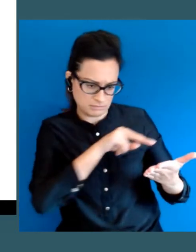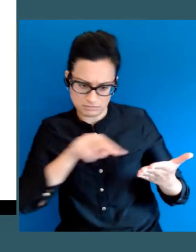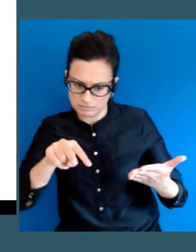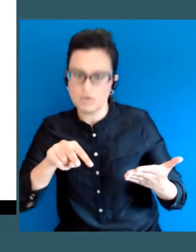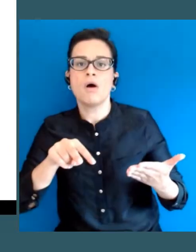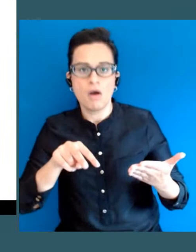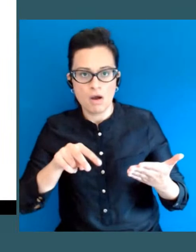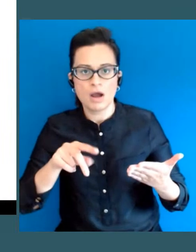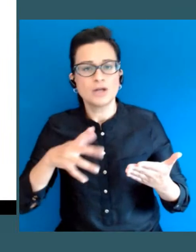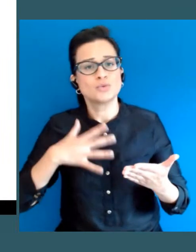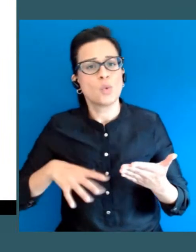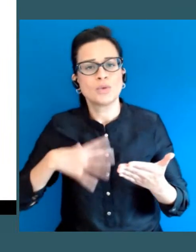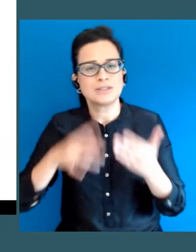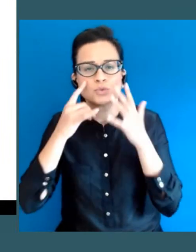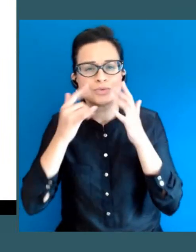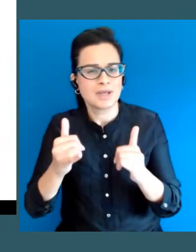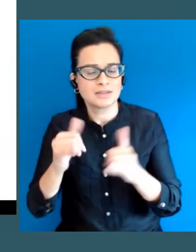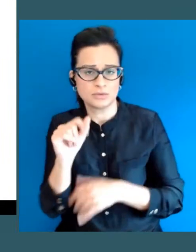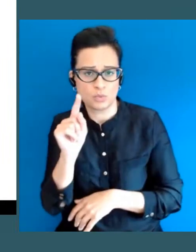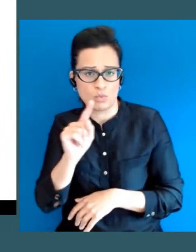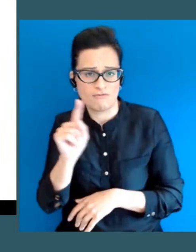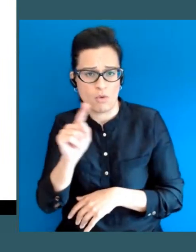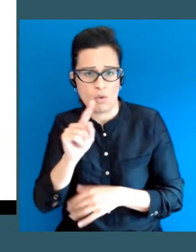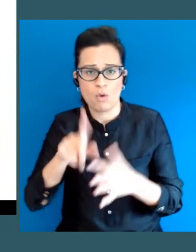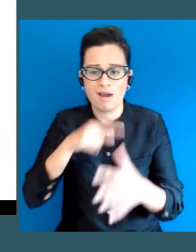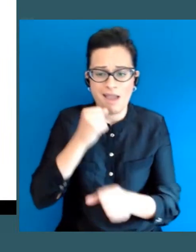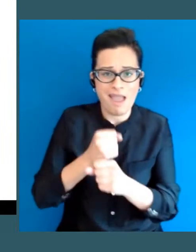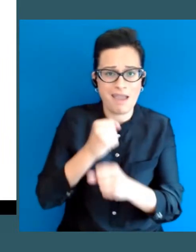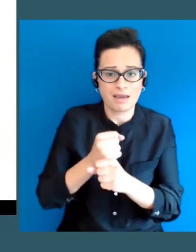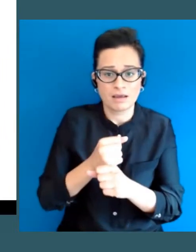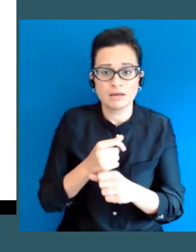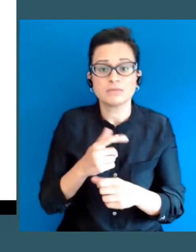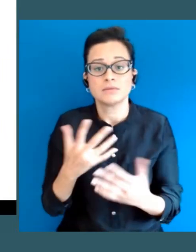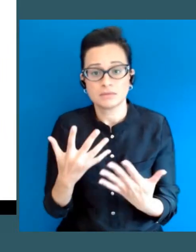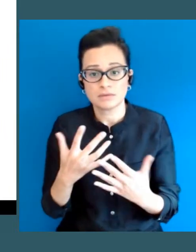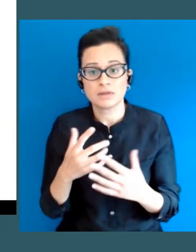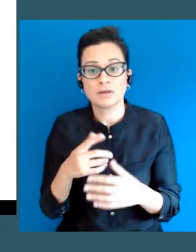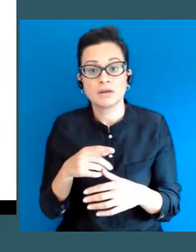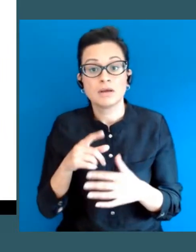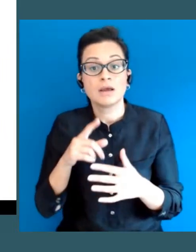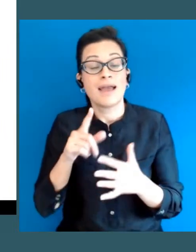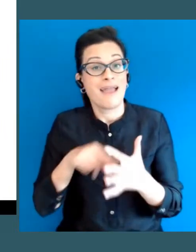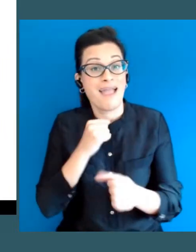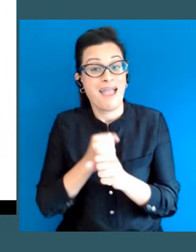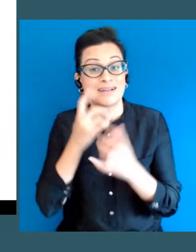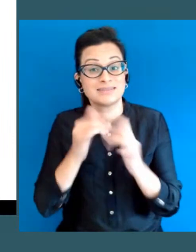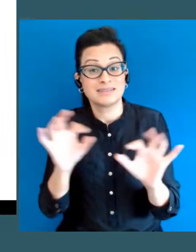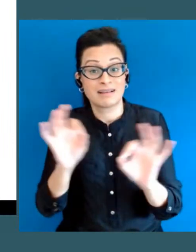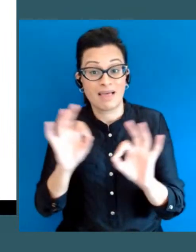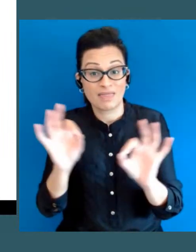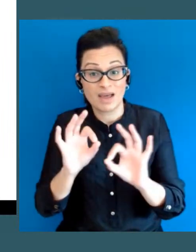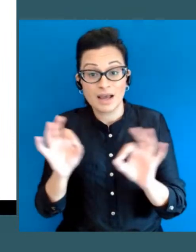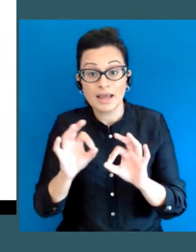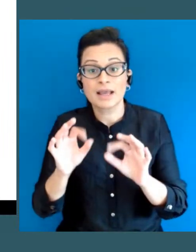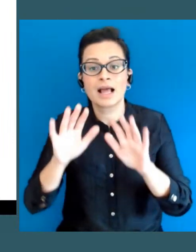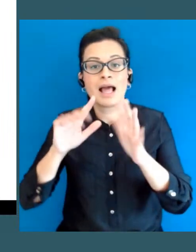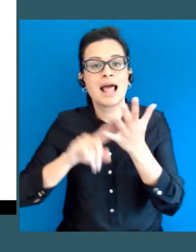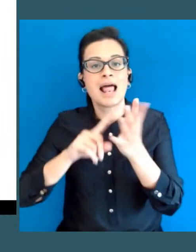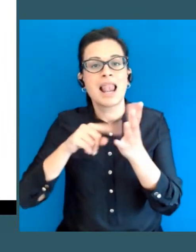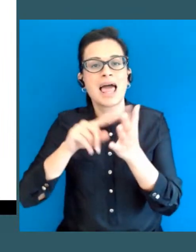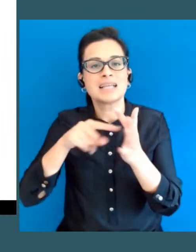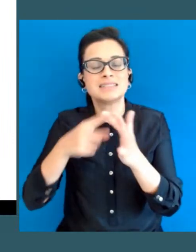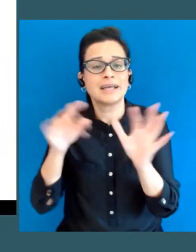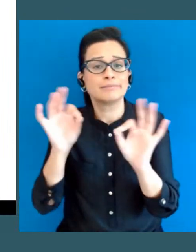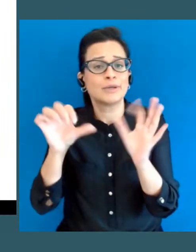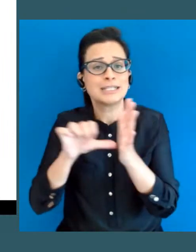test sort of egg. So actually testing to egg was not done. The child's previously handled balloons, so latex is not going to be an issue. He's not